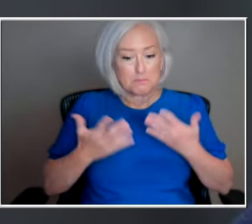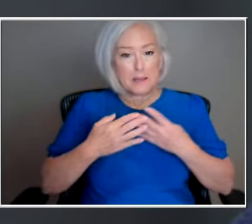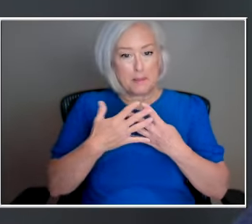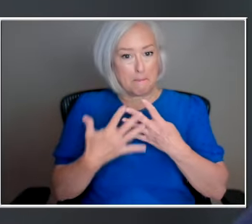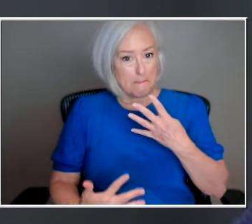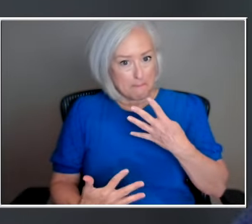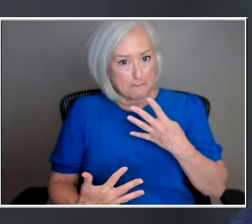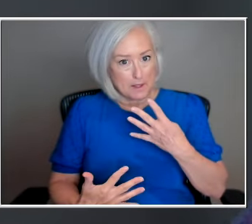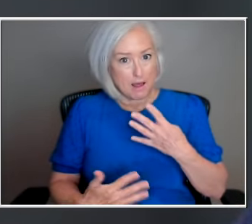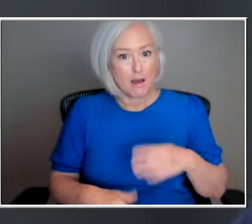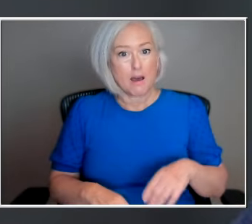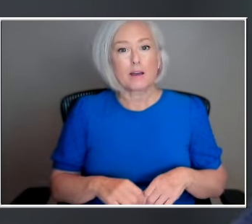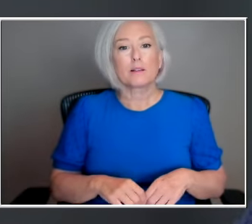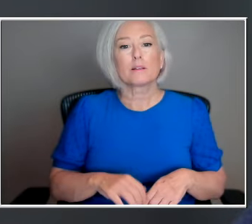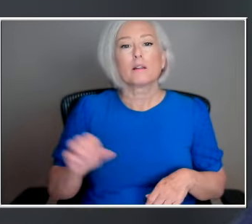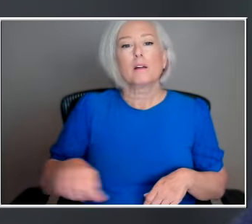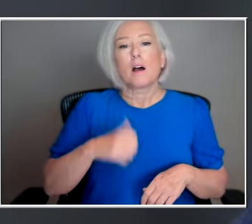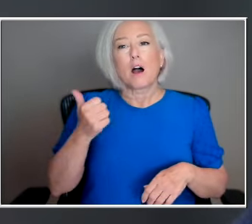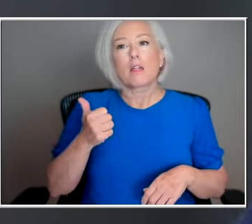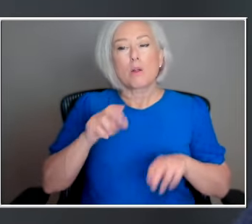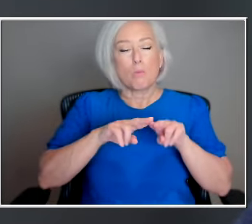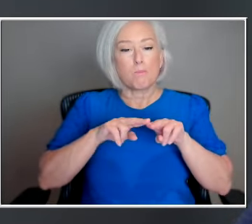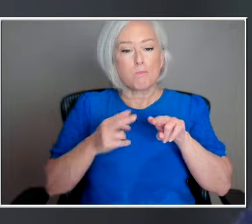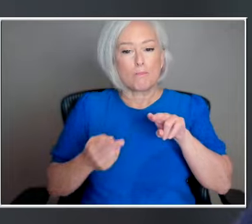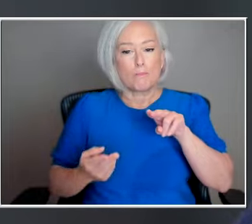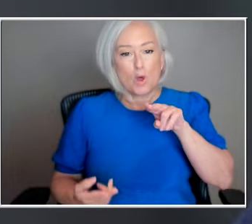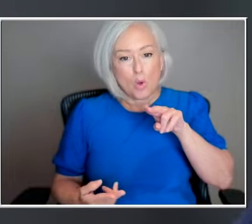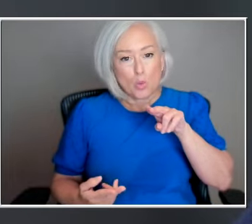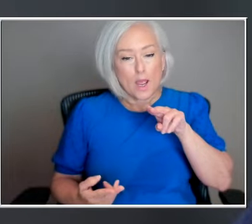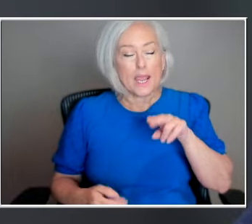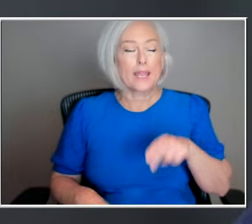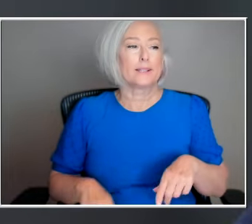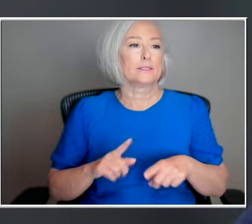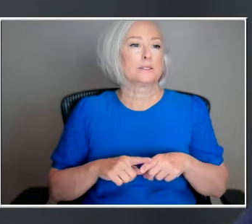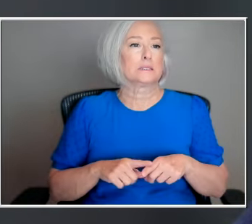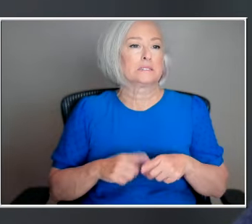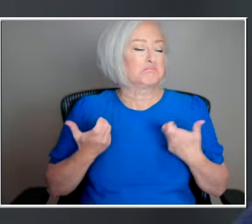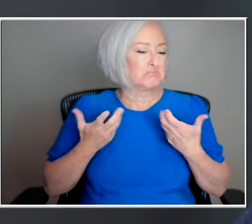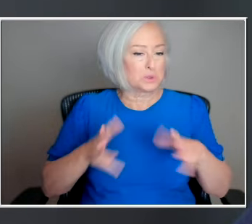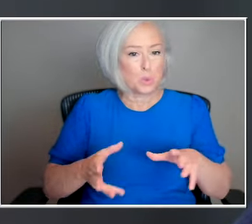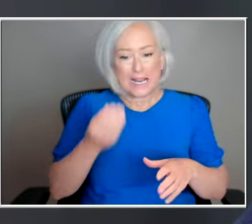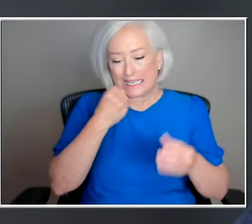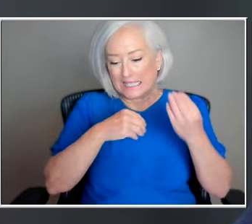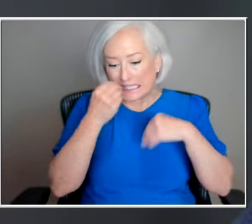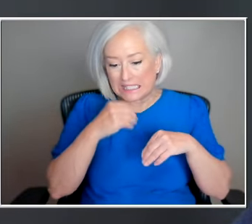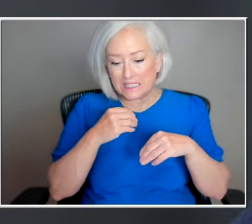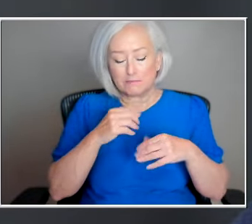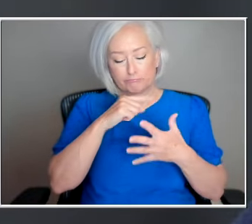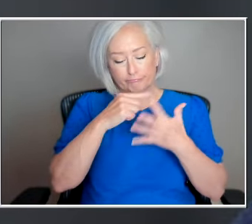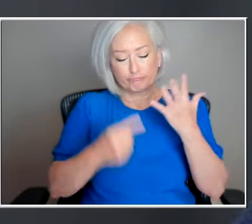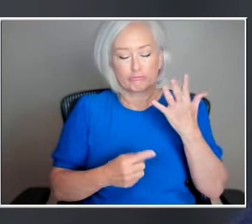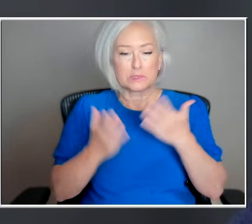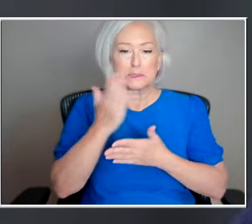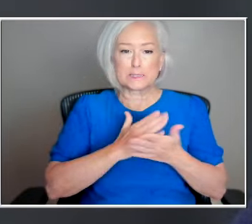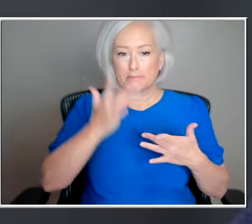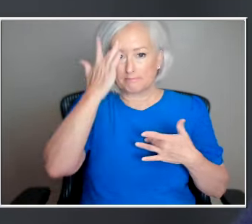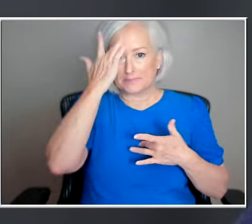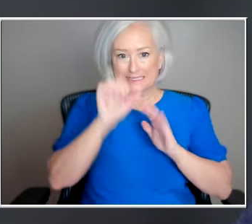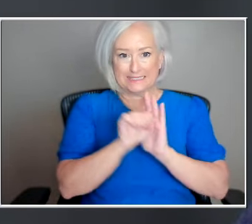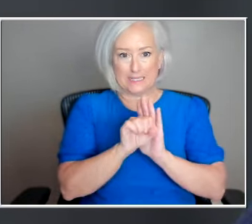constitutional symptoms like loss of weight, loss of appetite. So those are some of the major presenting symptoms. Depending